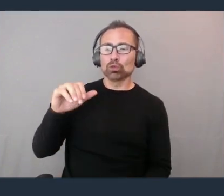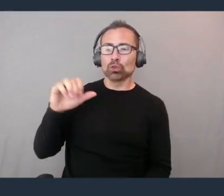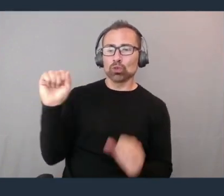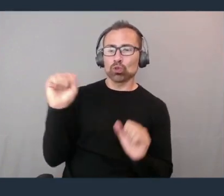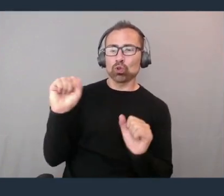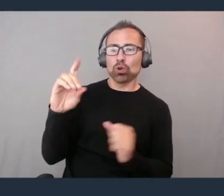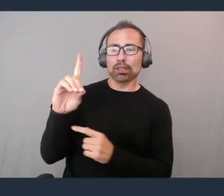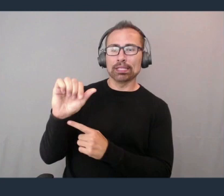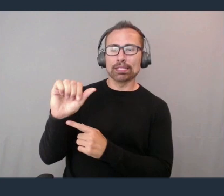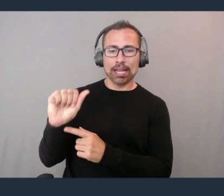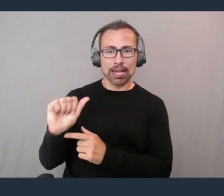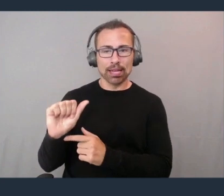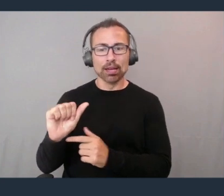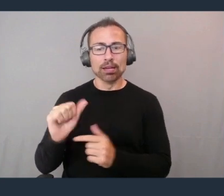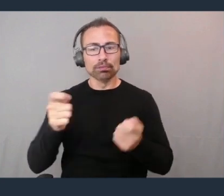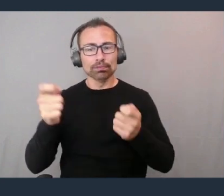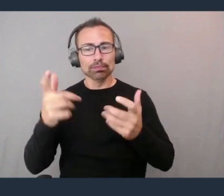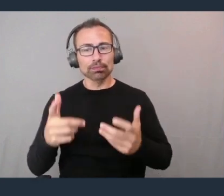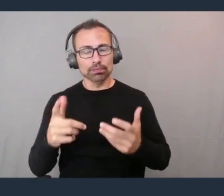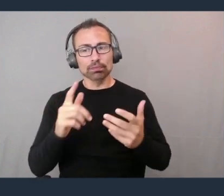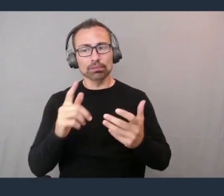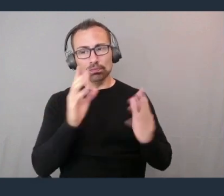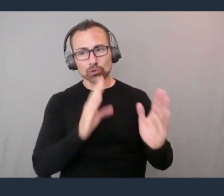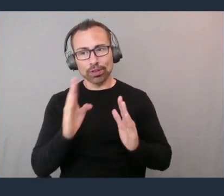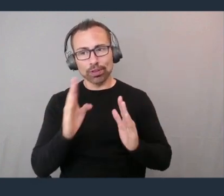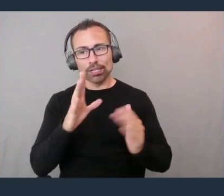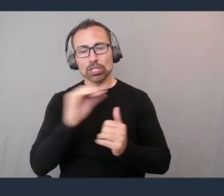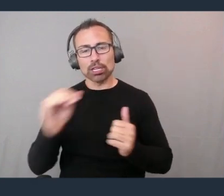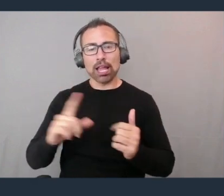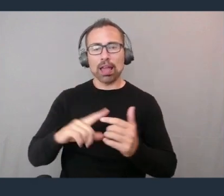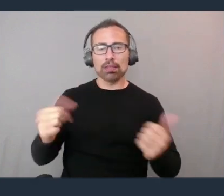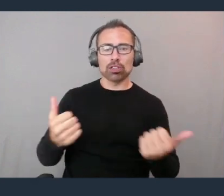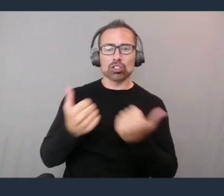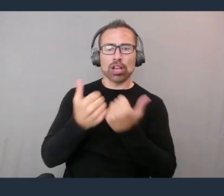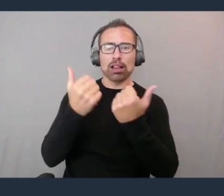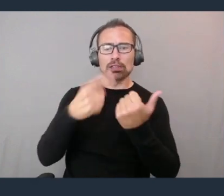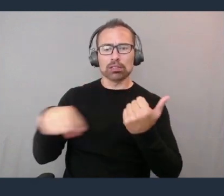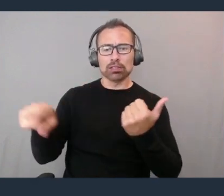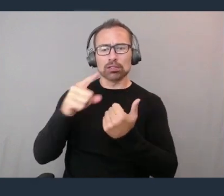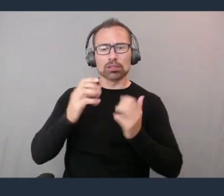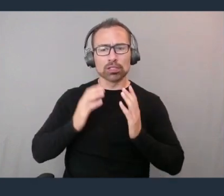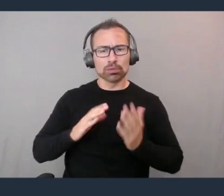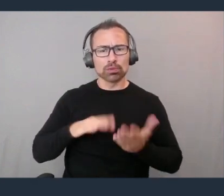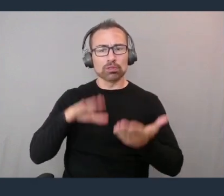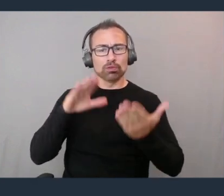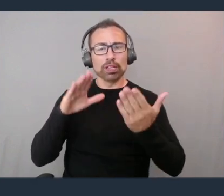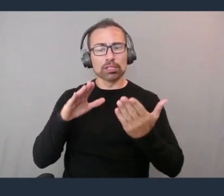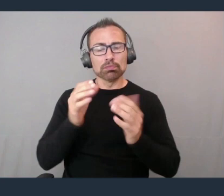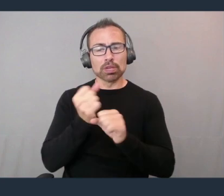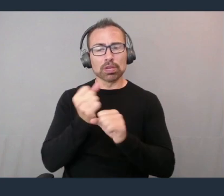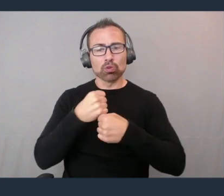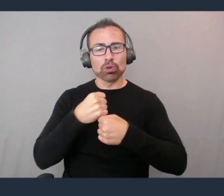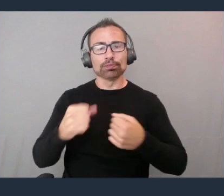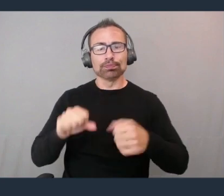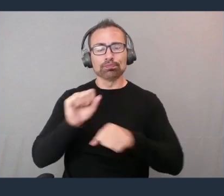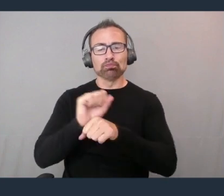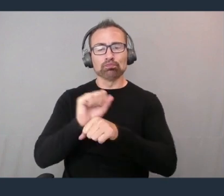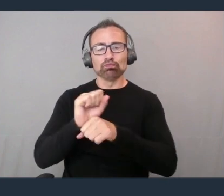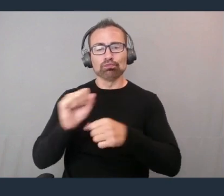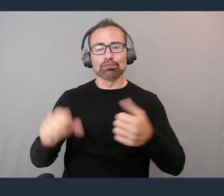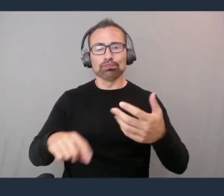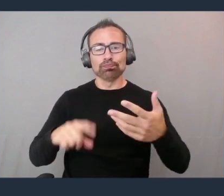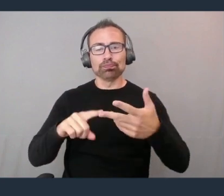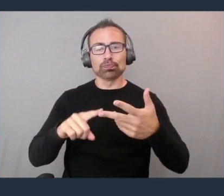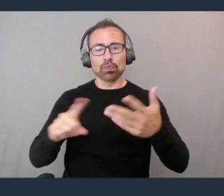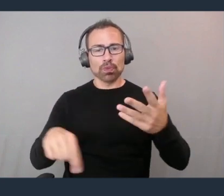strategy and the challenges that our customers face in putting the cold data to work. We'll then move on to explore ways to unlock the value